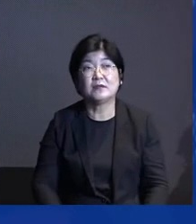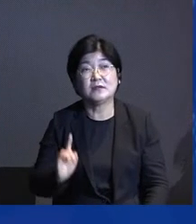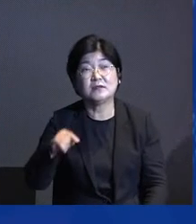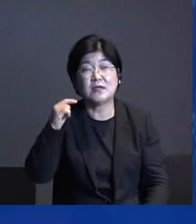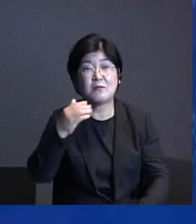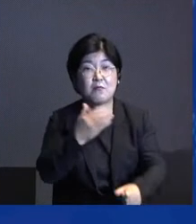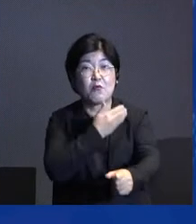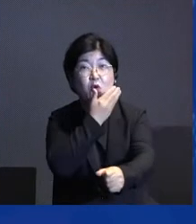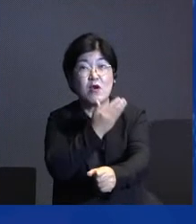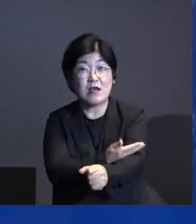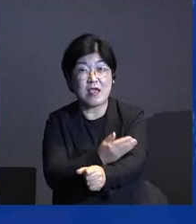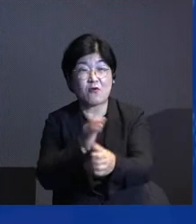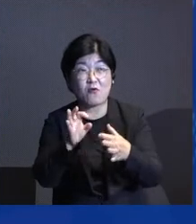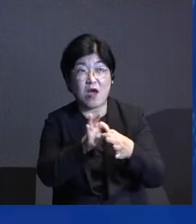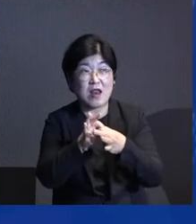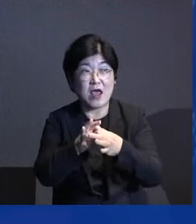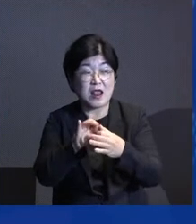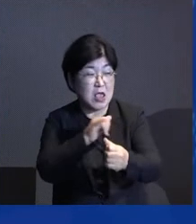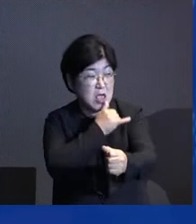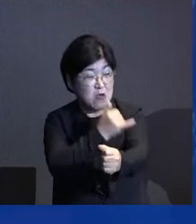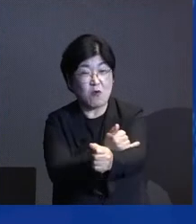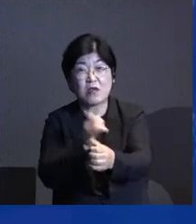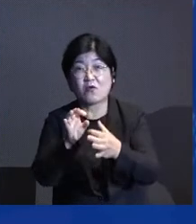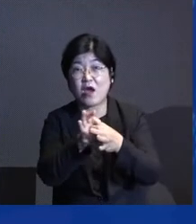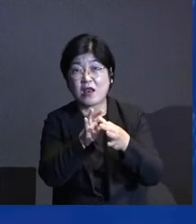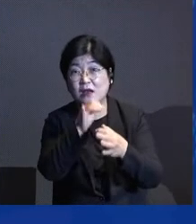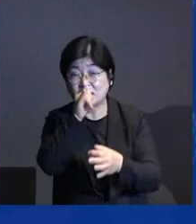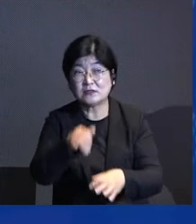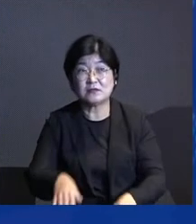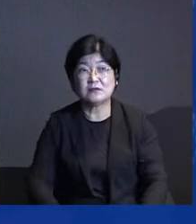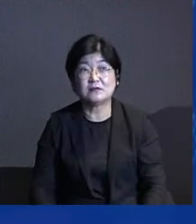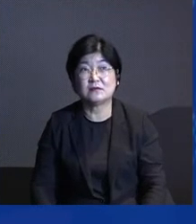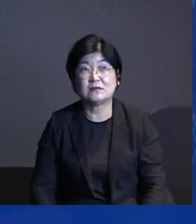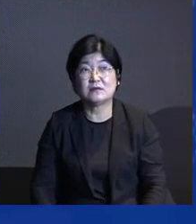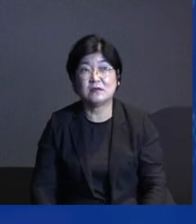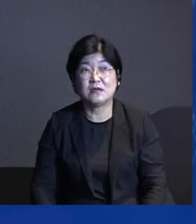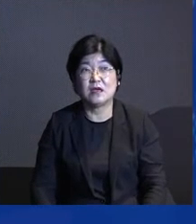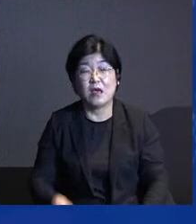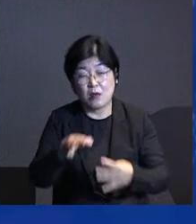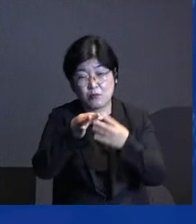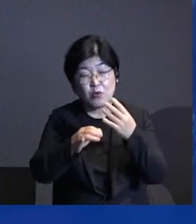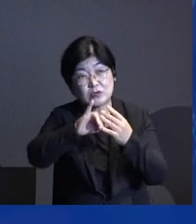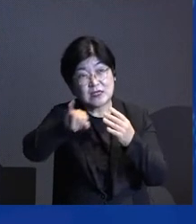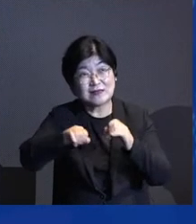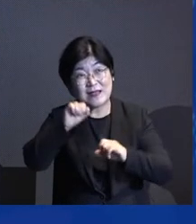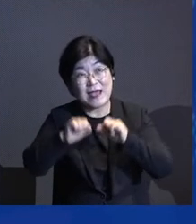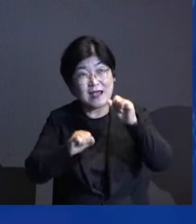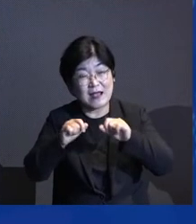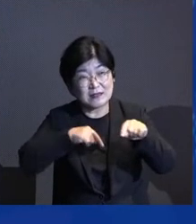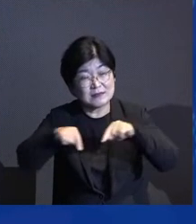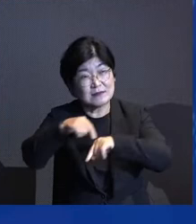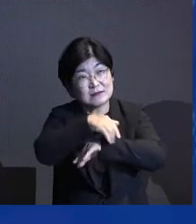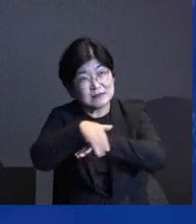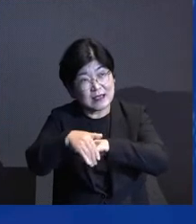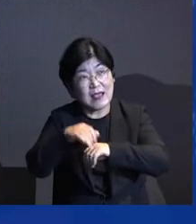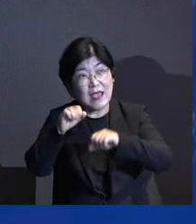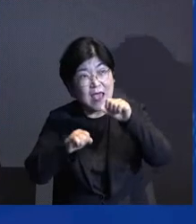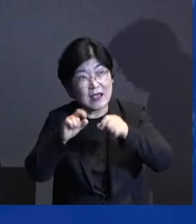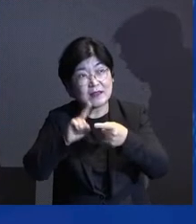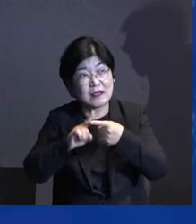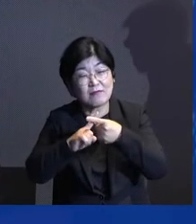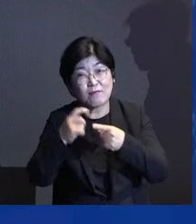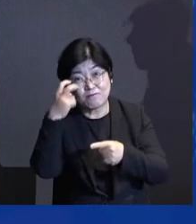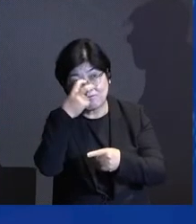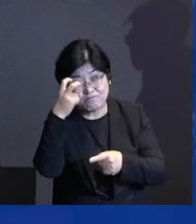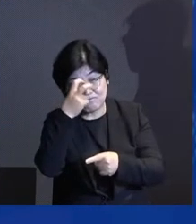system to monitor the implementation of policies and programs at the village level. And